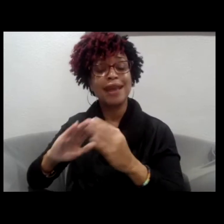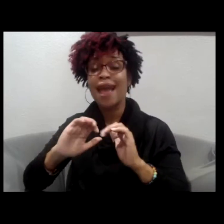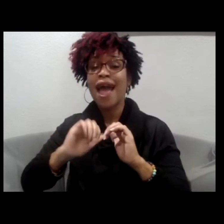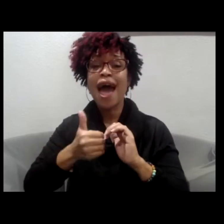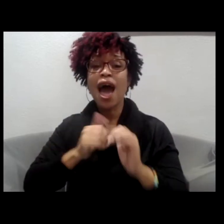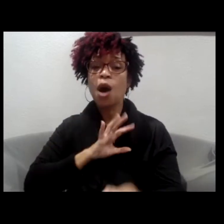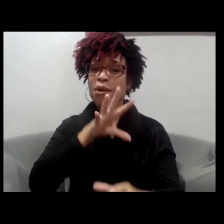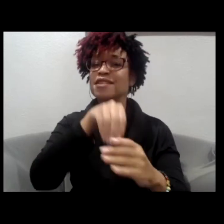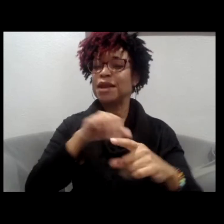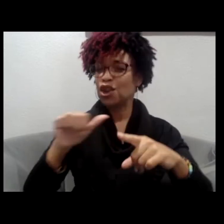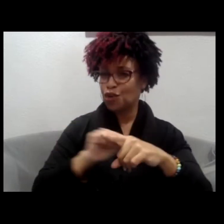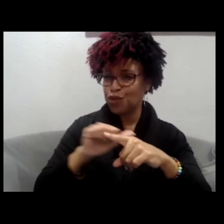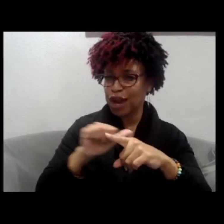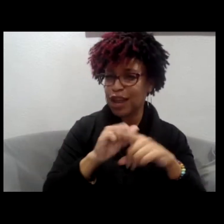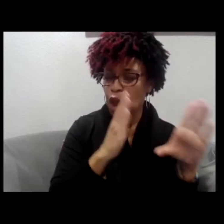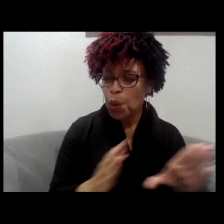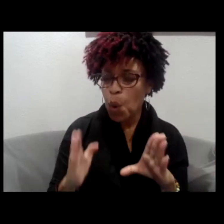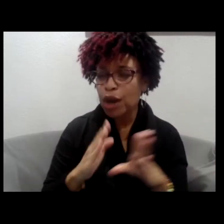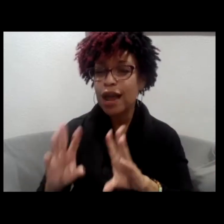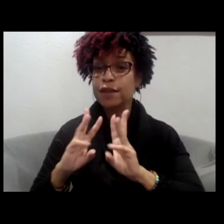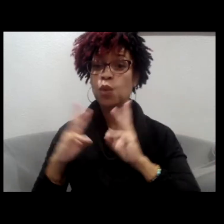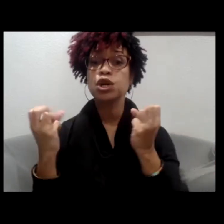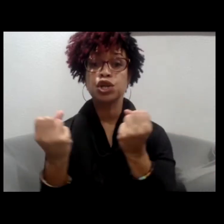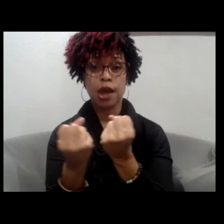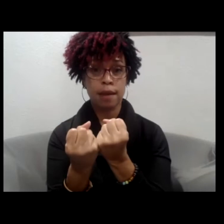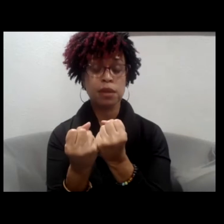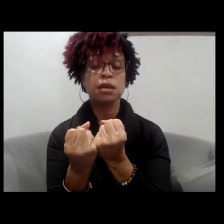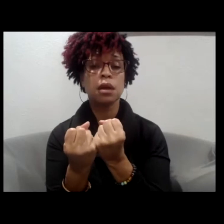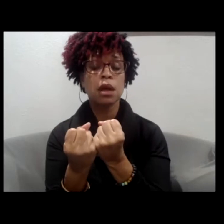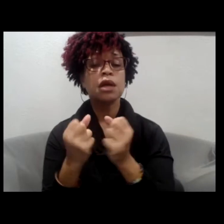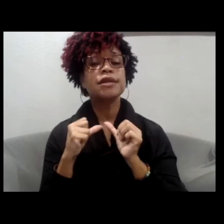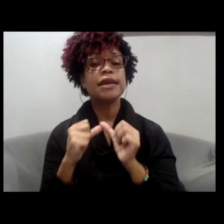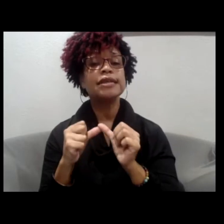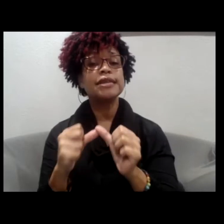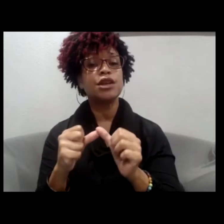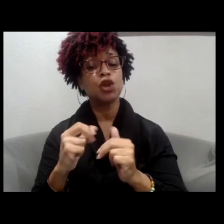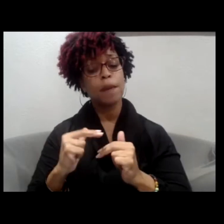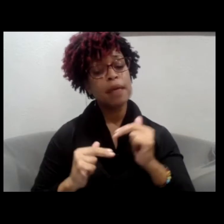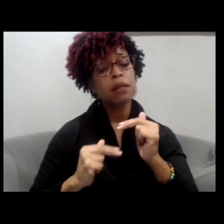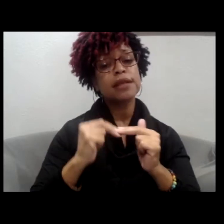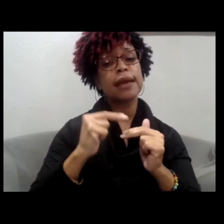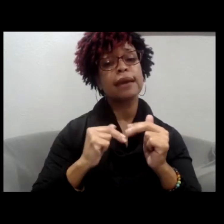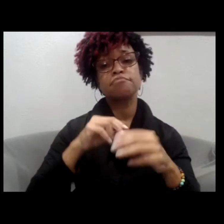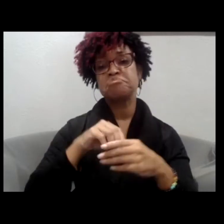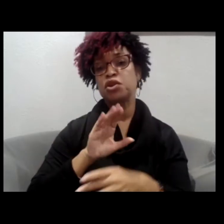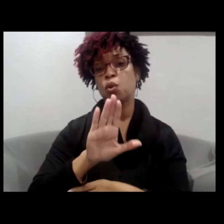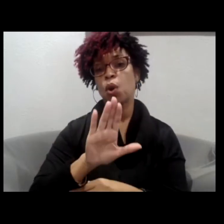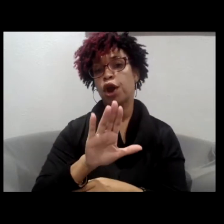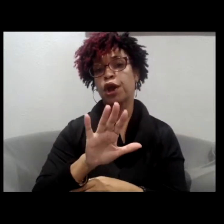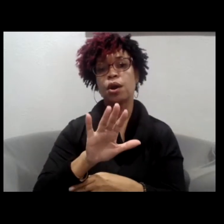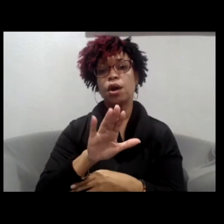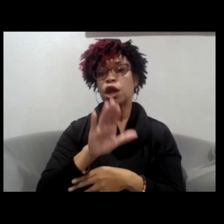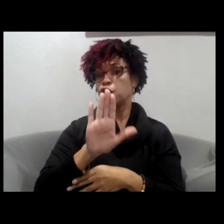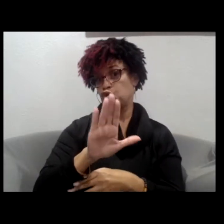some of our training and organizing workshops, to continue building in your